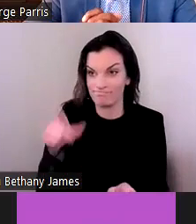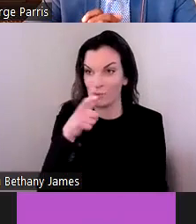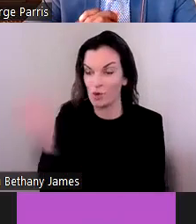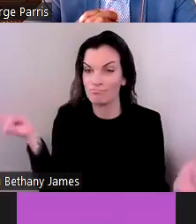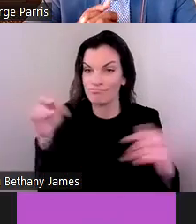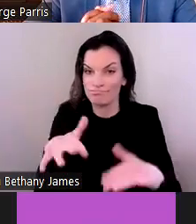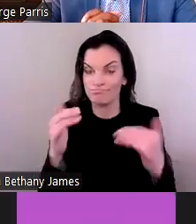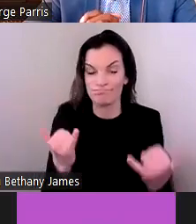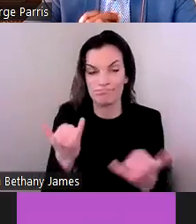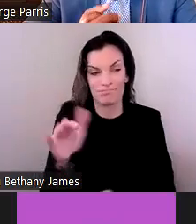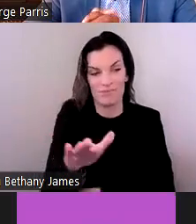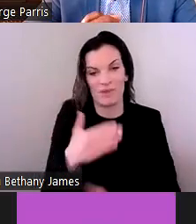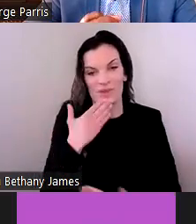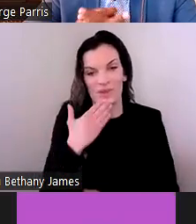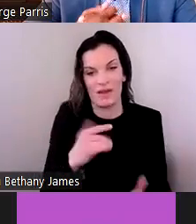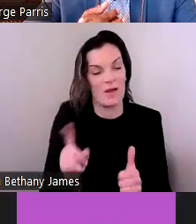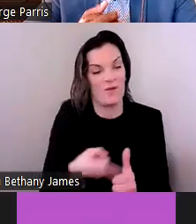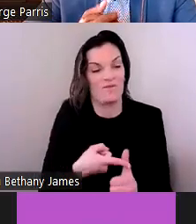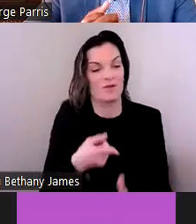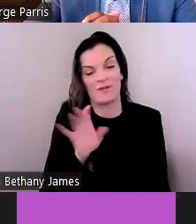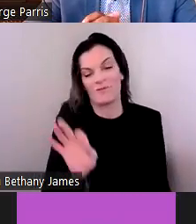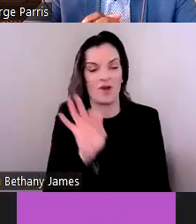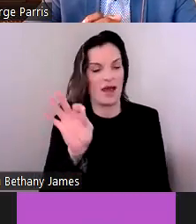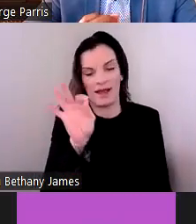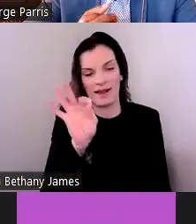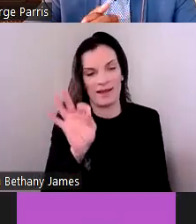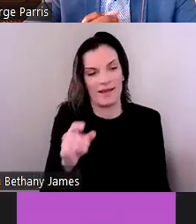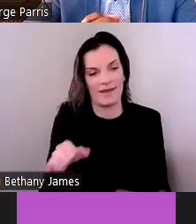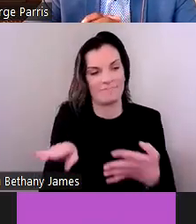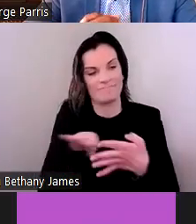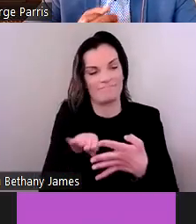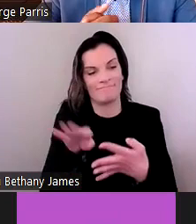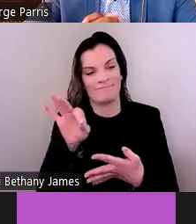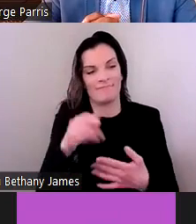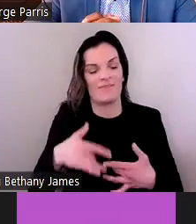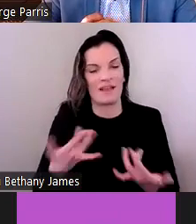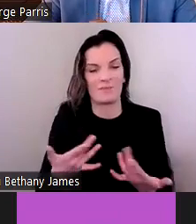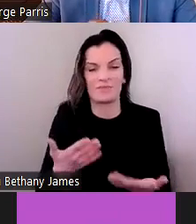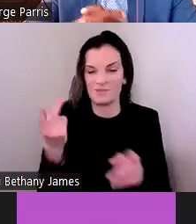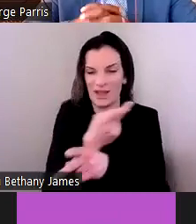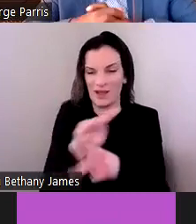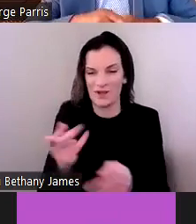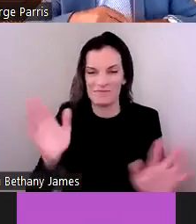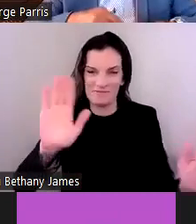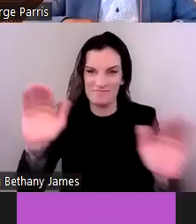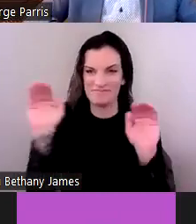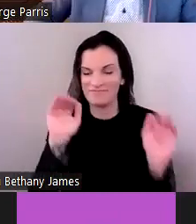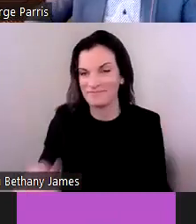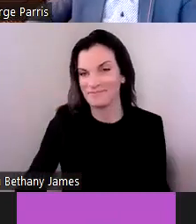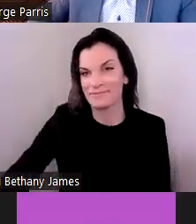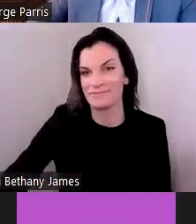us this afternoon on our First Friday event. Thank you, everyone, and take care. Thank you very much.